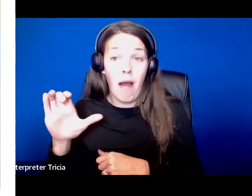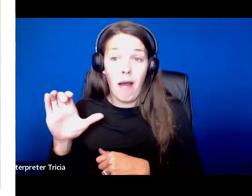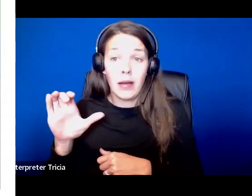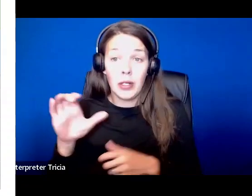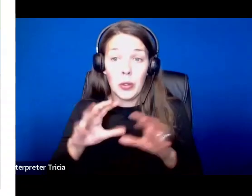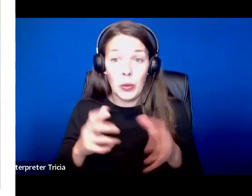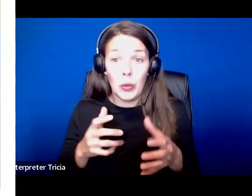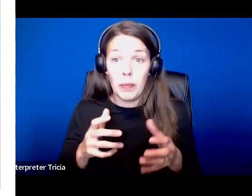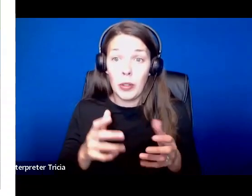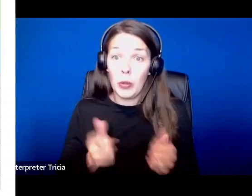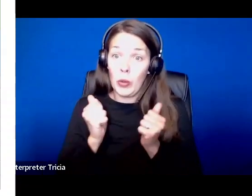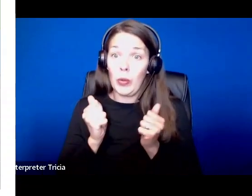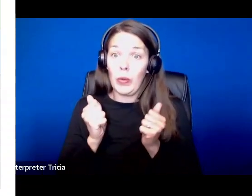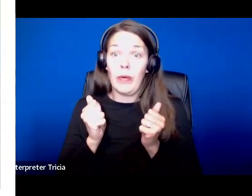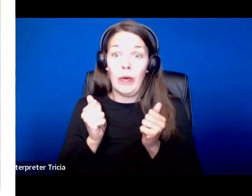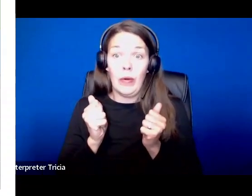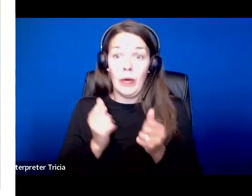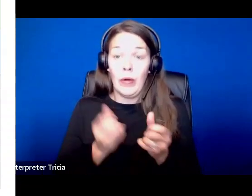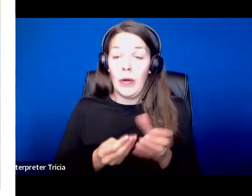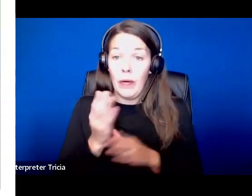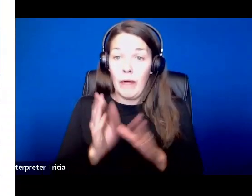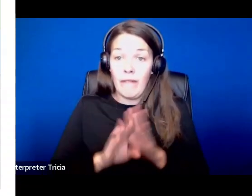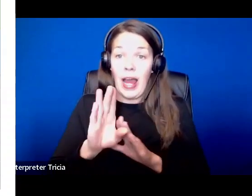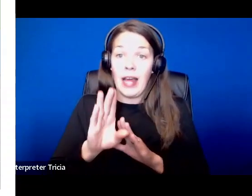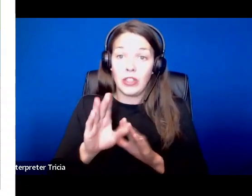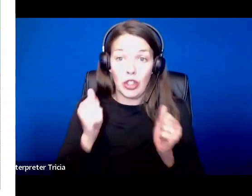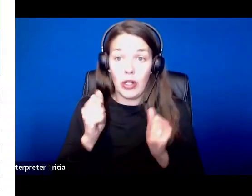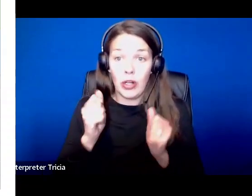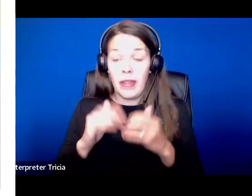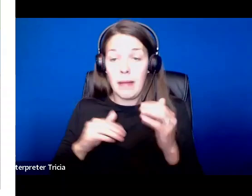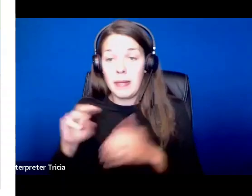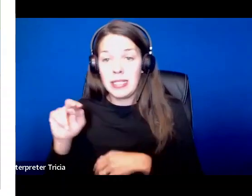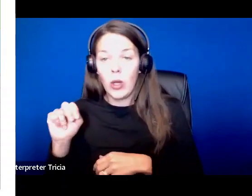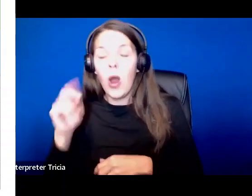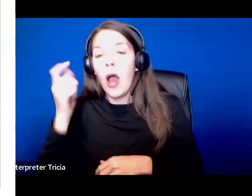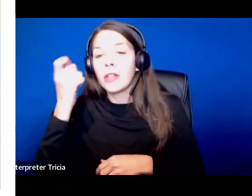in Minnesota. So in other words, if you pulled the Twin Cities out,